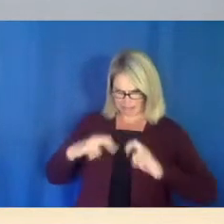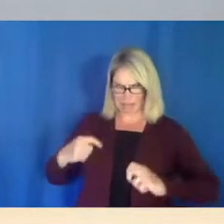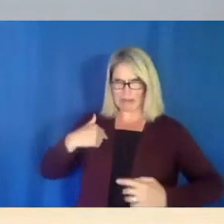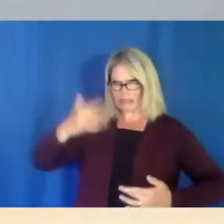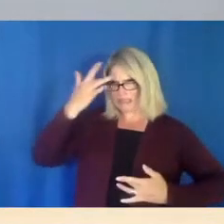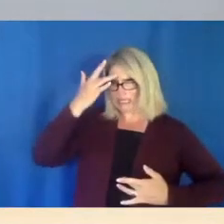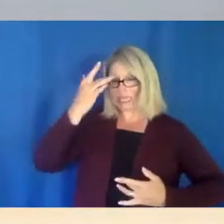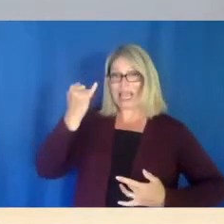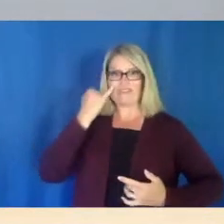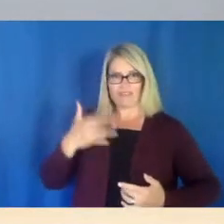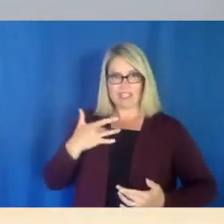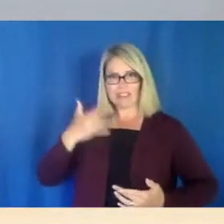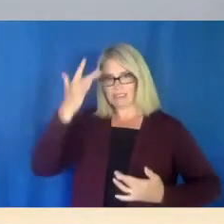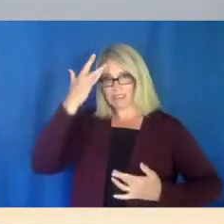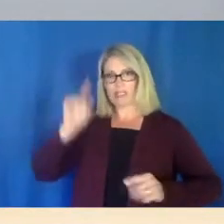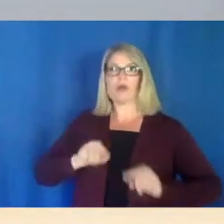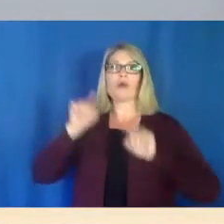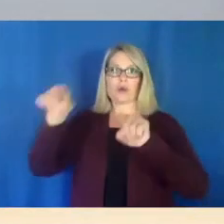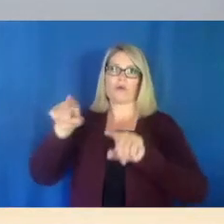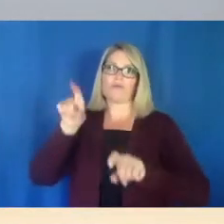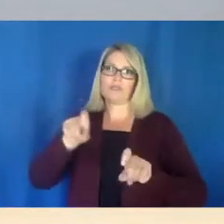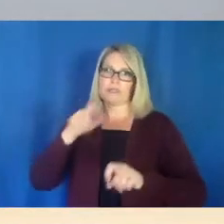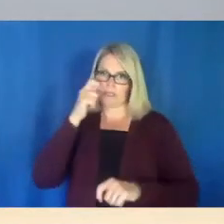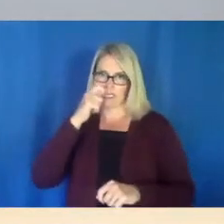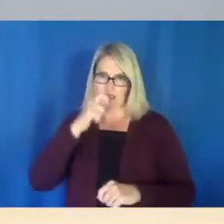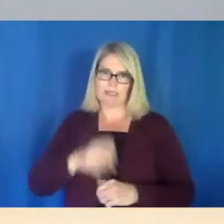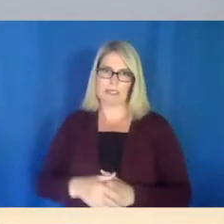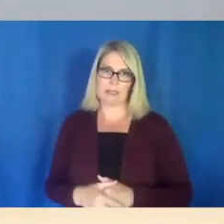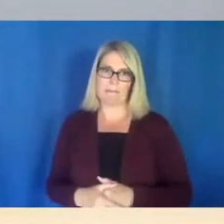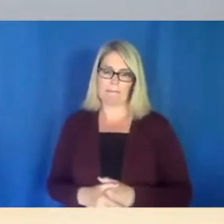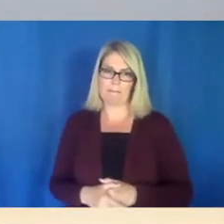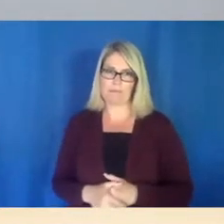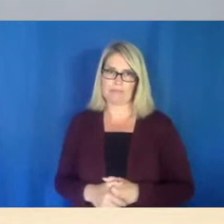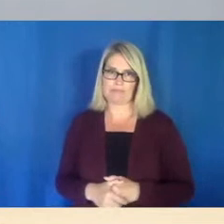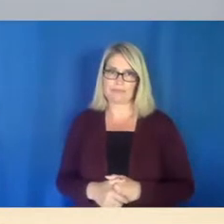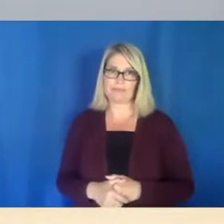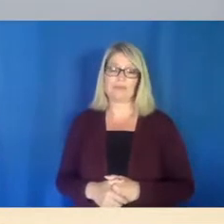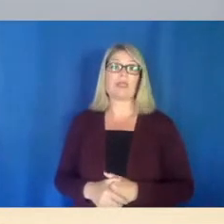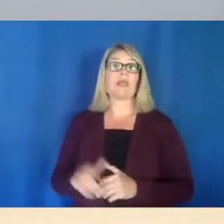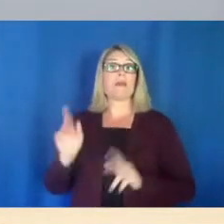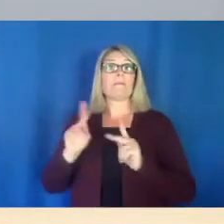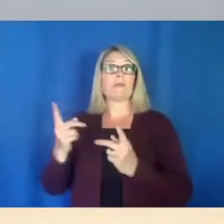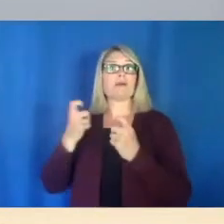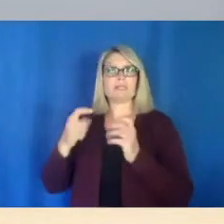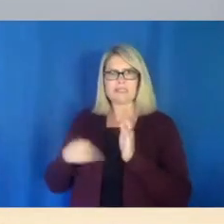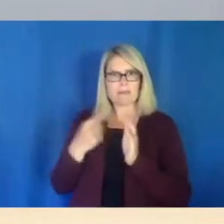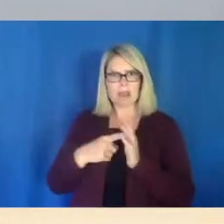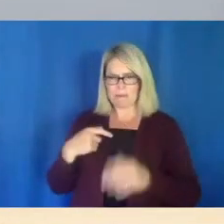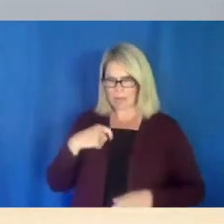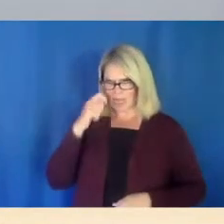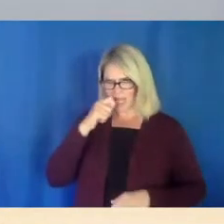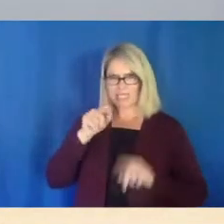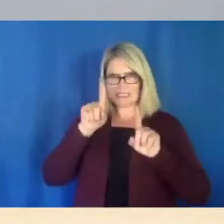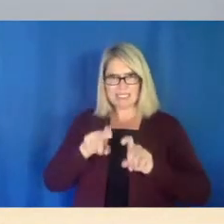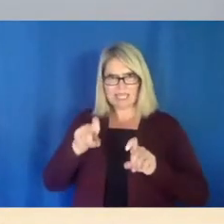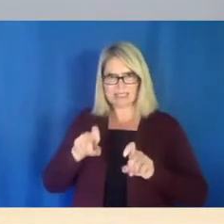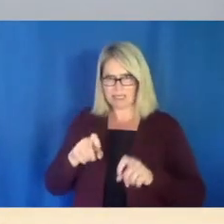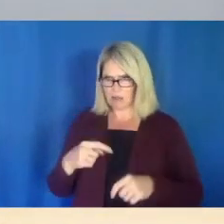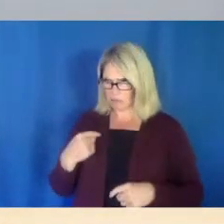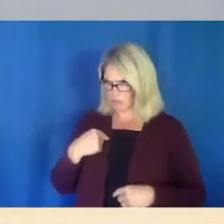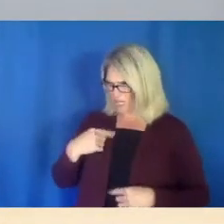any symptoms develop. We've also had questions regarding false positive tests at the points of